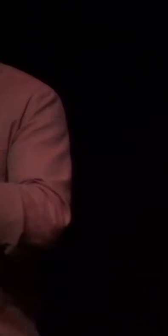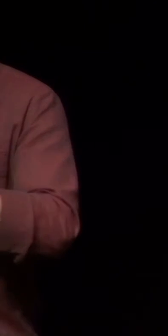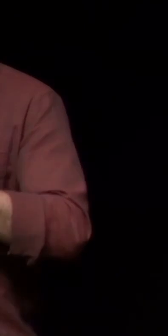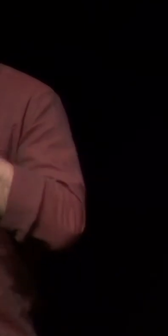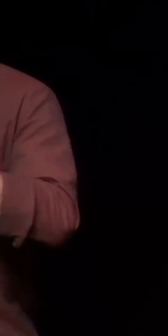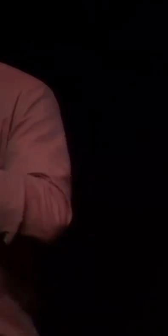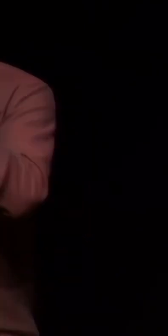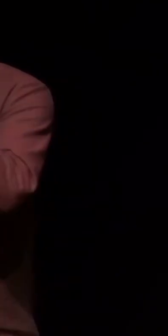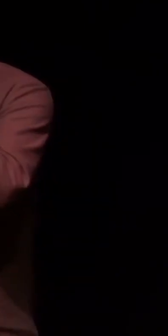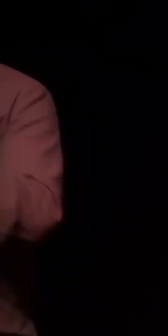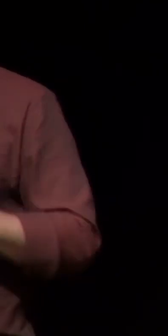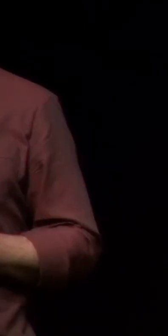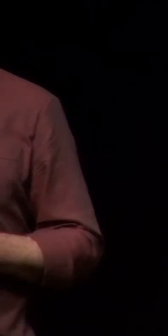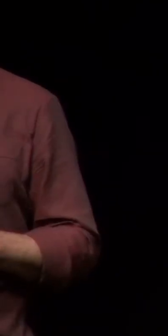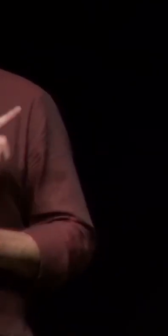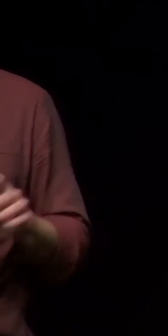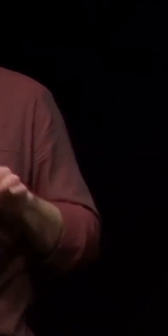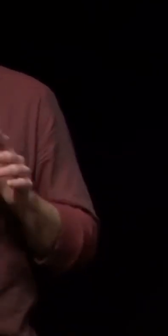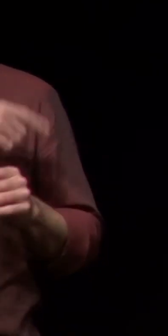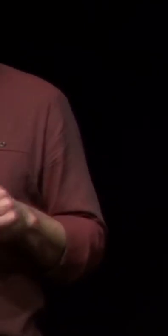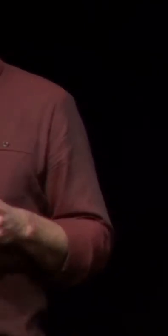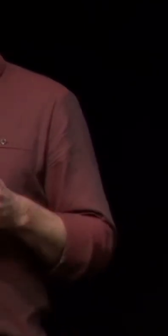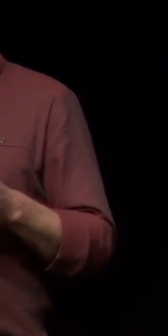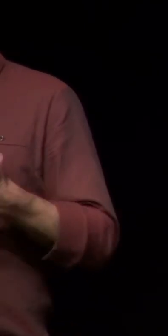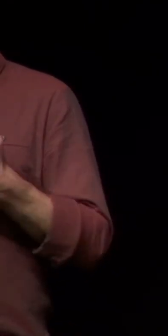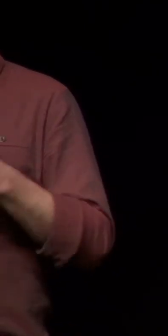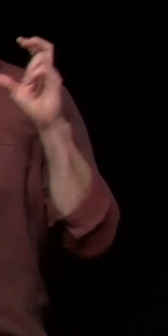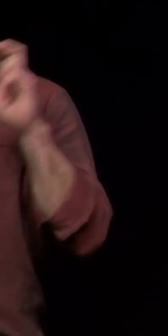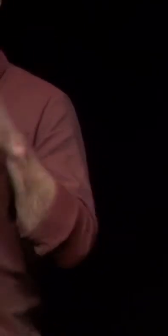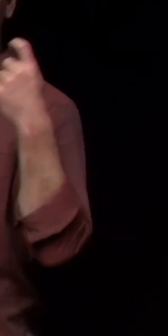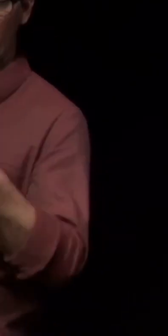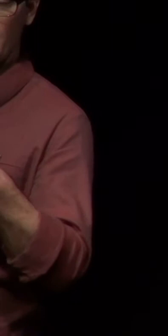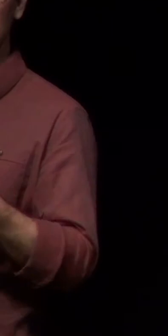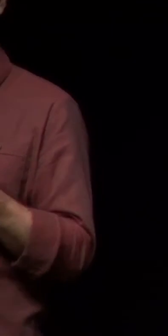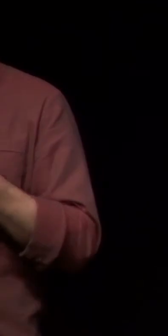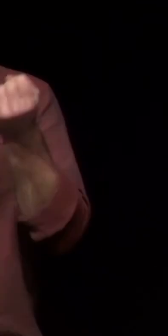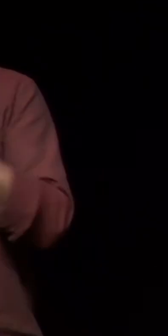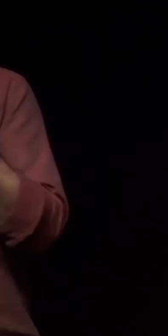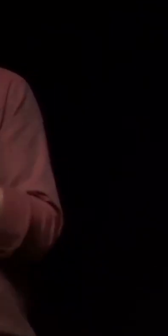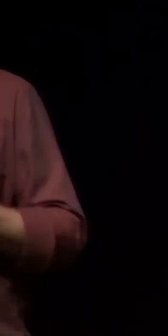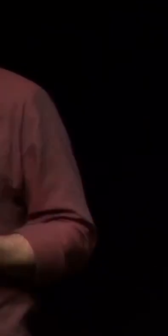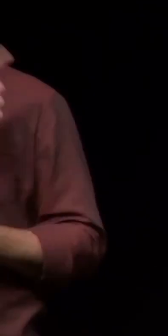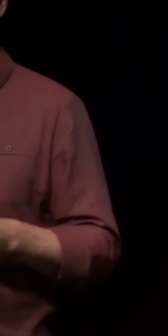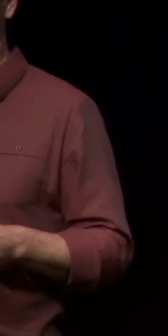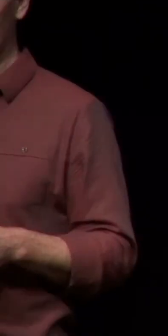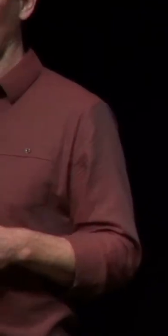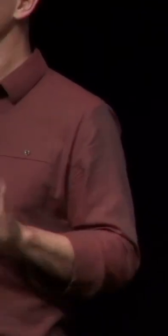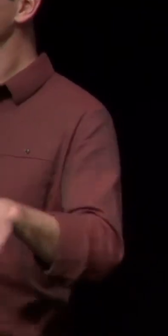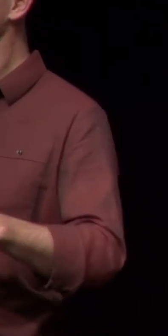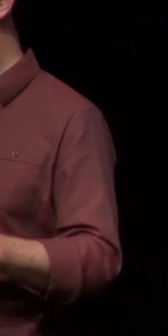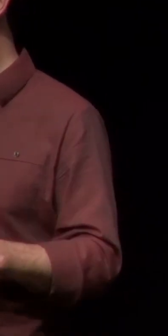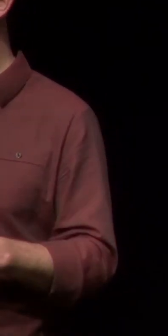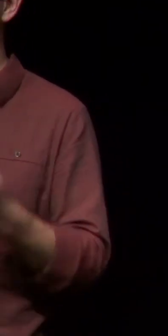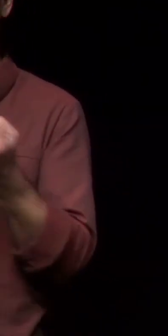grants. Question of subsidies came up. I think we had an employer who gave a very good case for wage subsidies. There